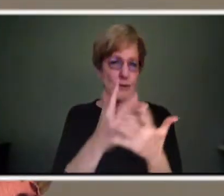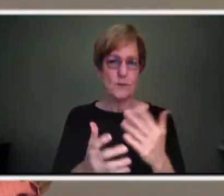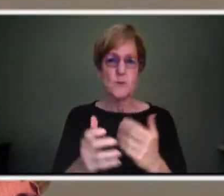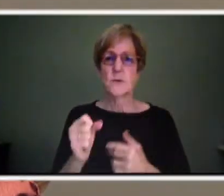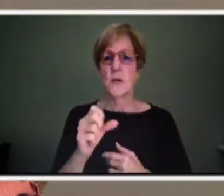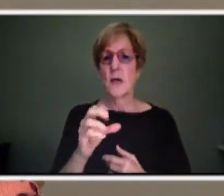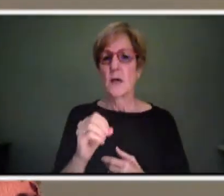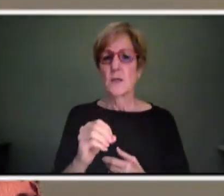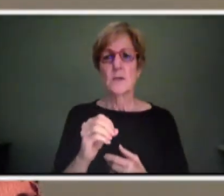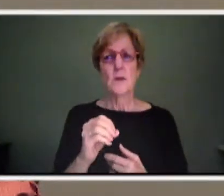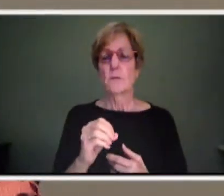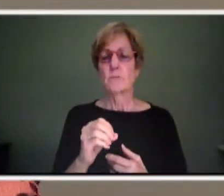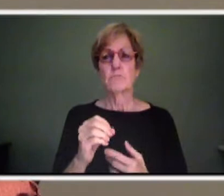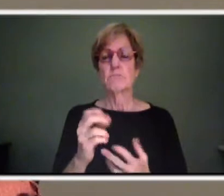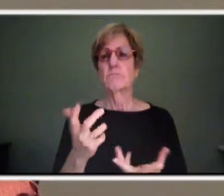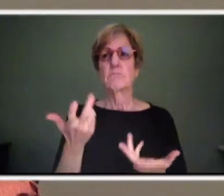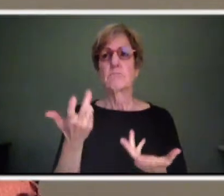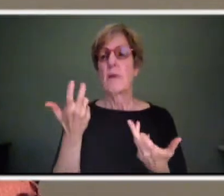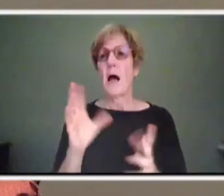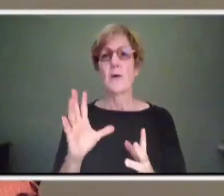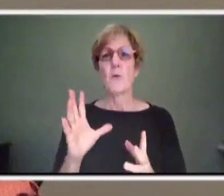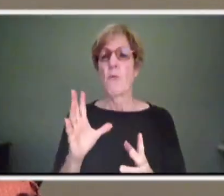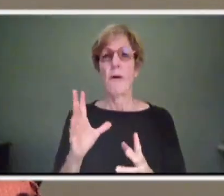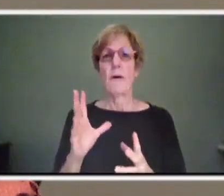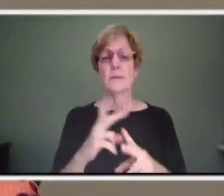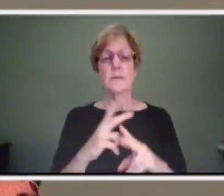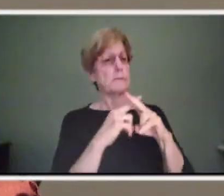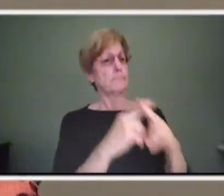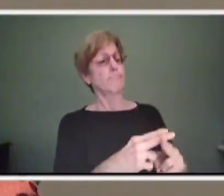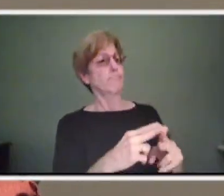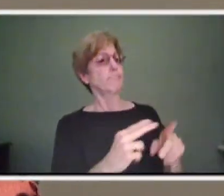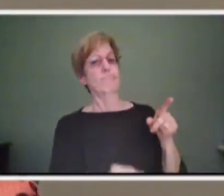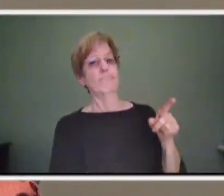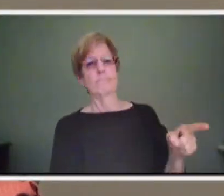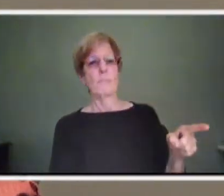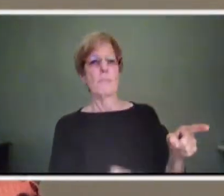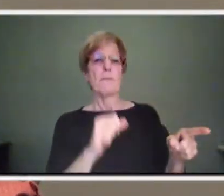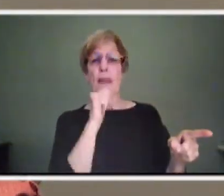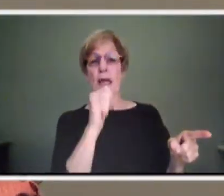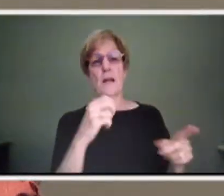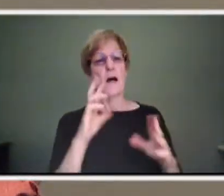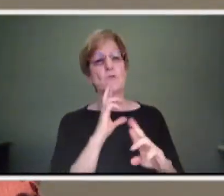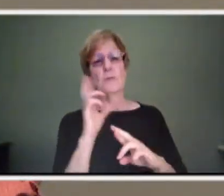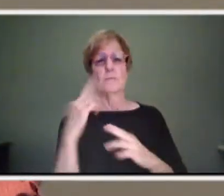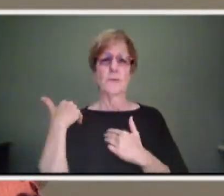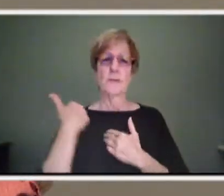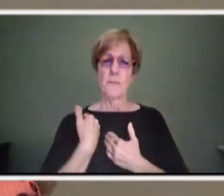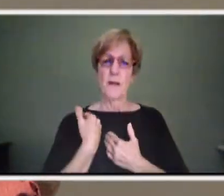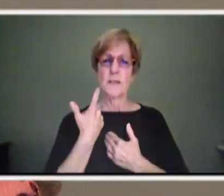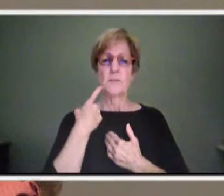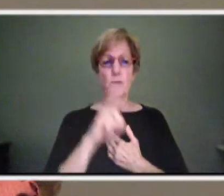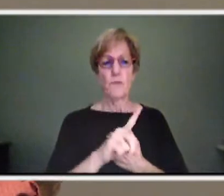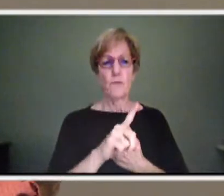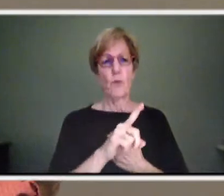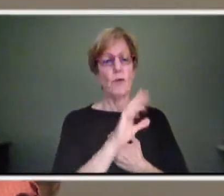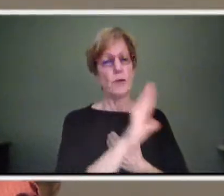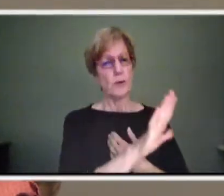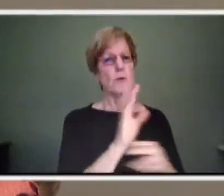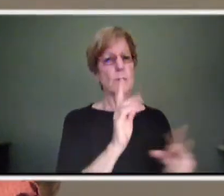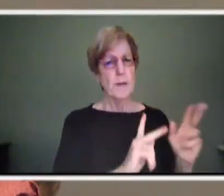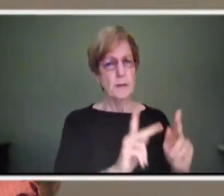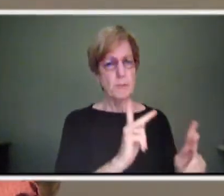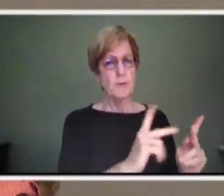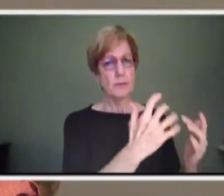to depict Councilmember Watlington as not being responsible for her constituents,